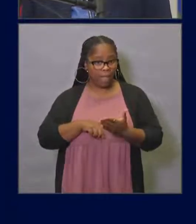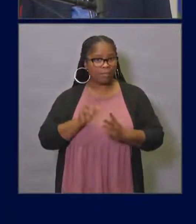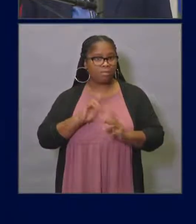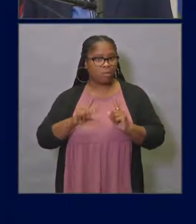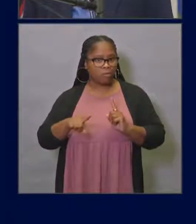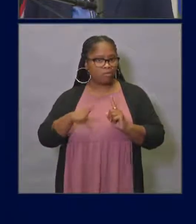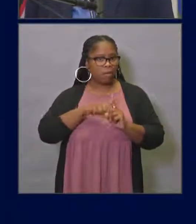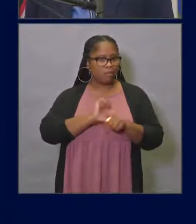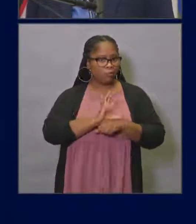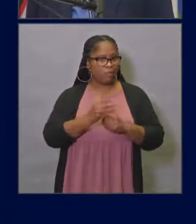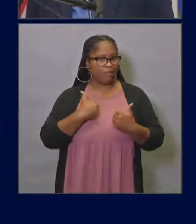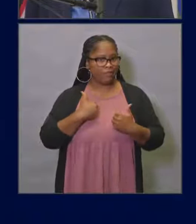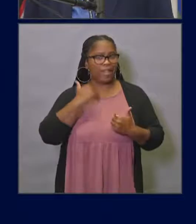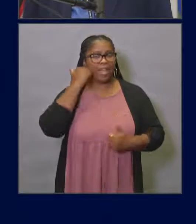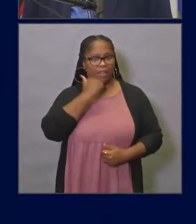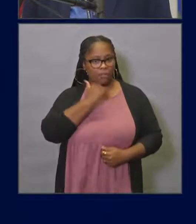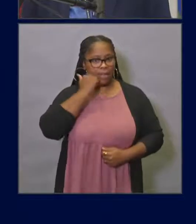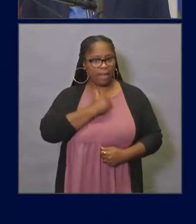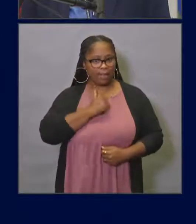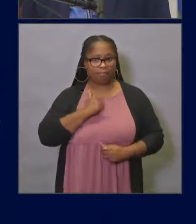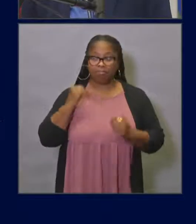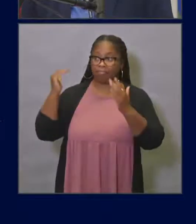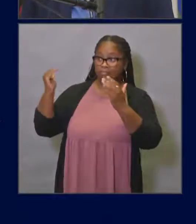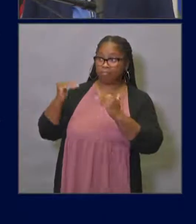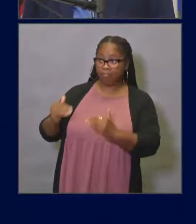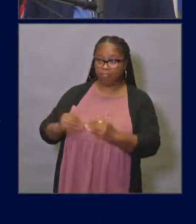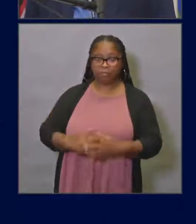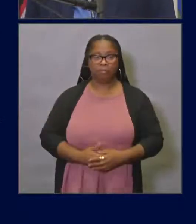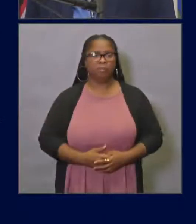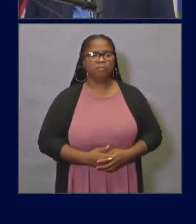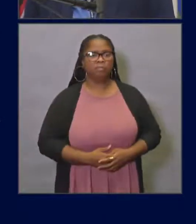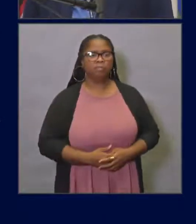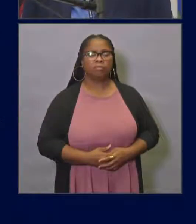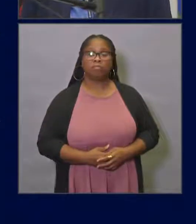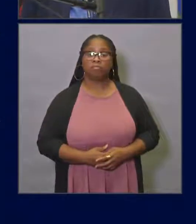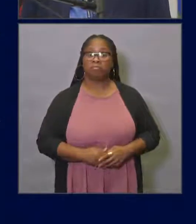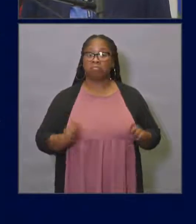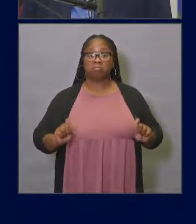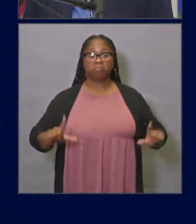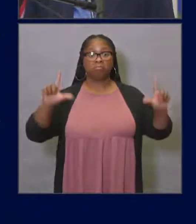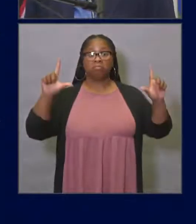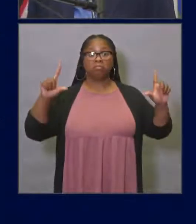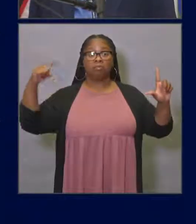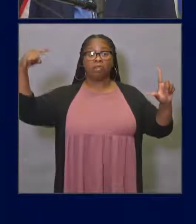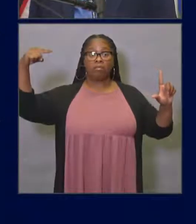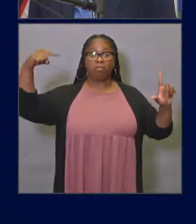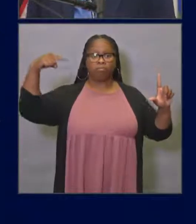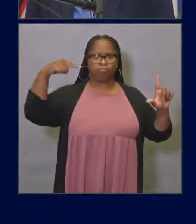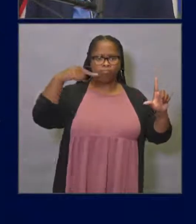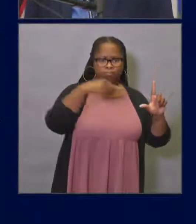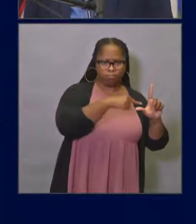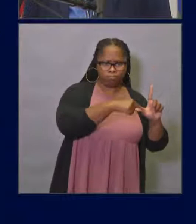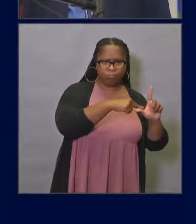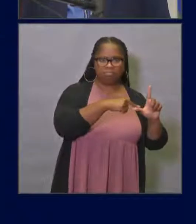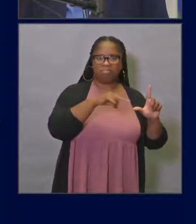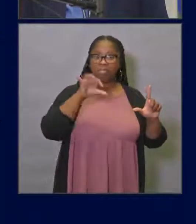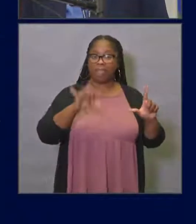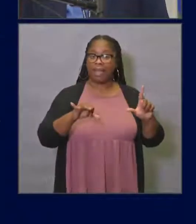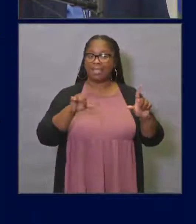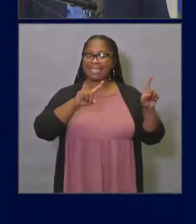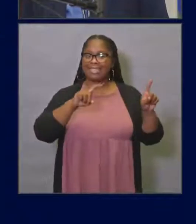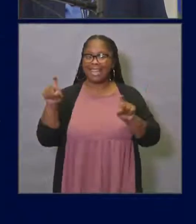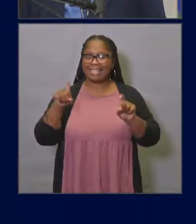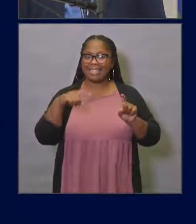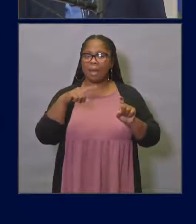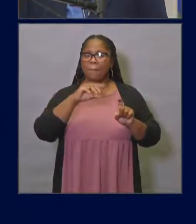day. We'll take the next slide. The next slide shows our percent test positivity. This is the